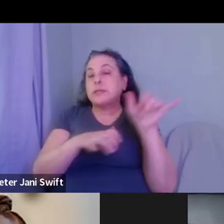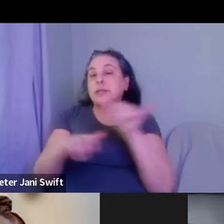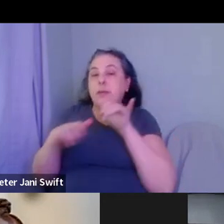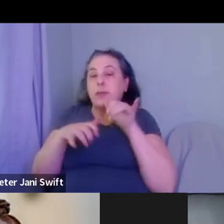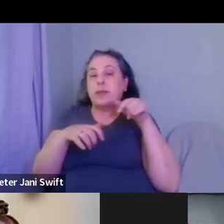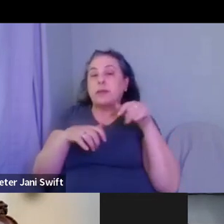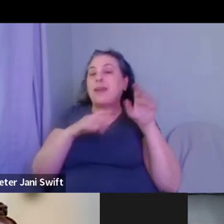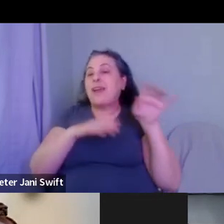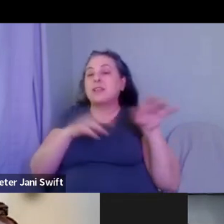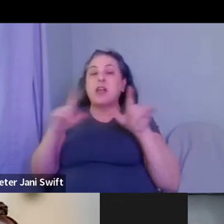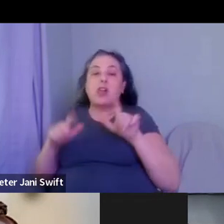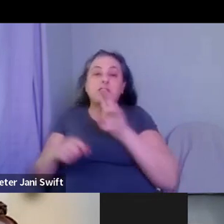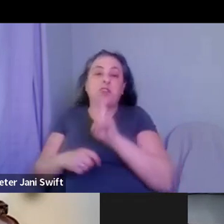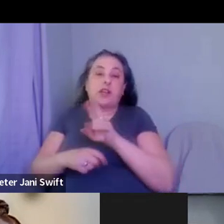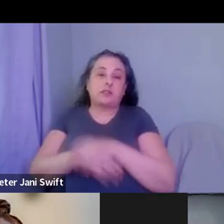in Vegas. And so